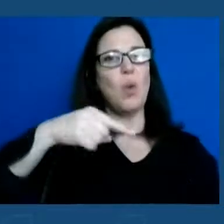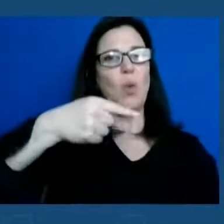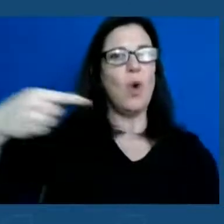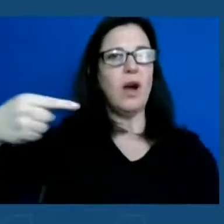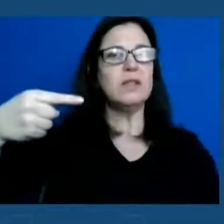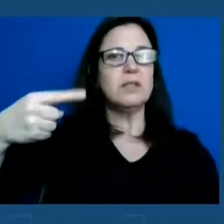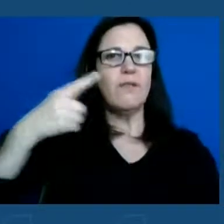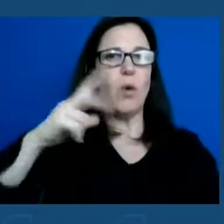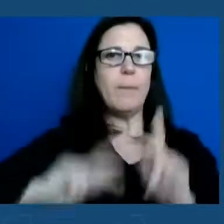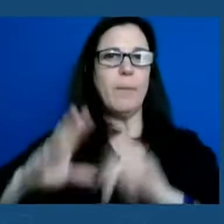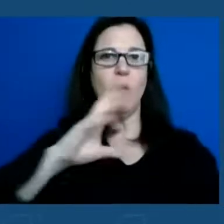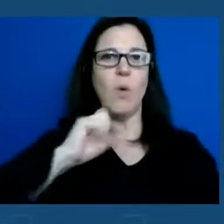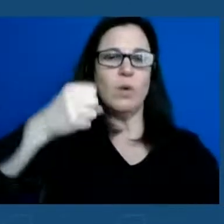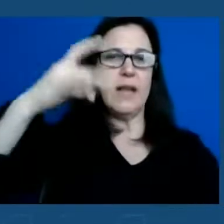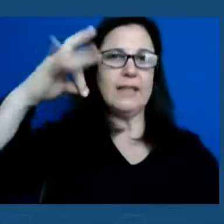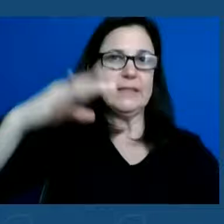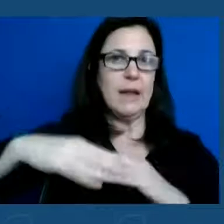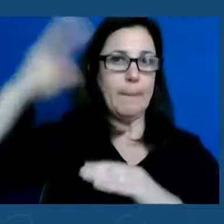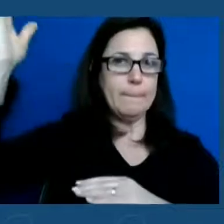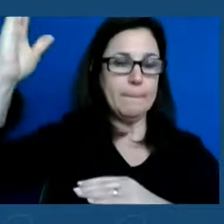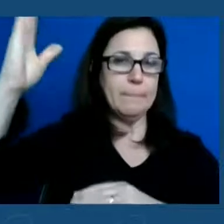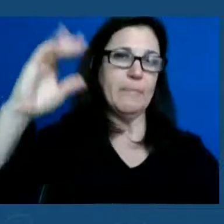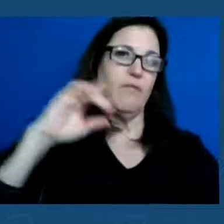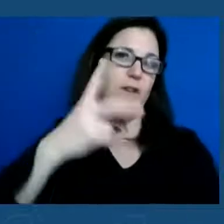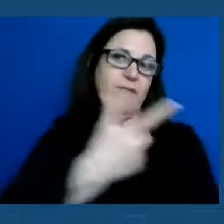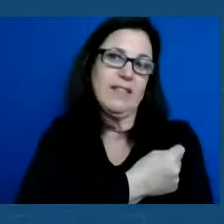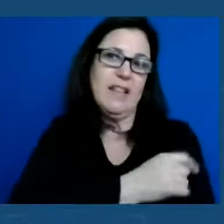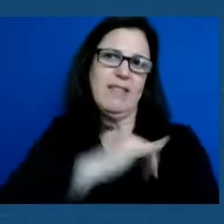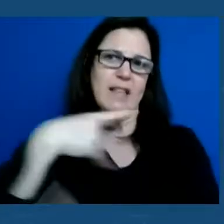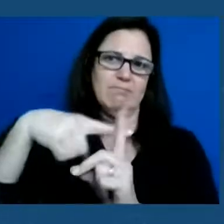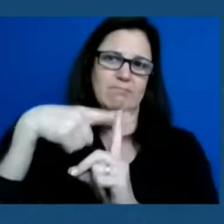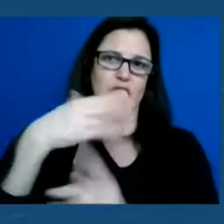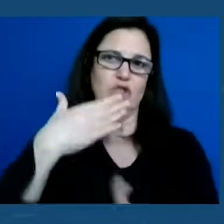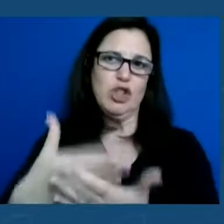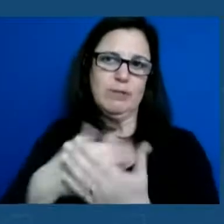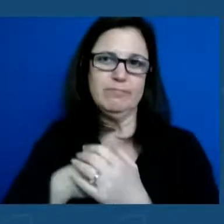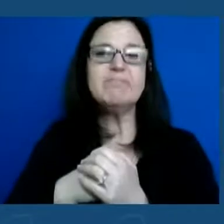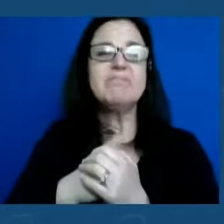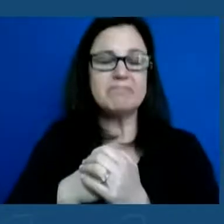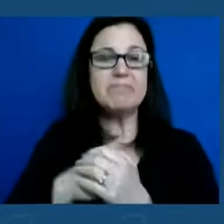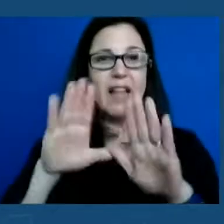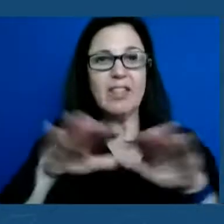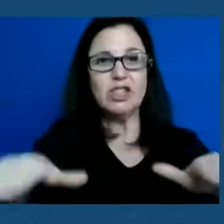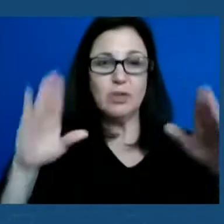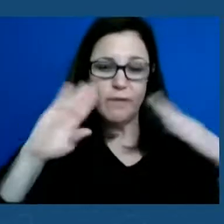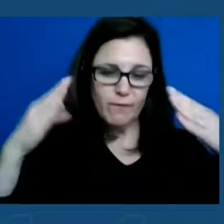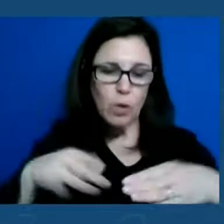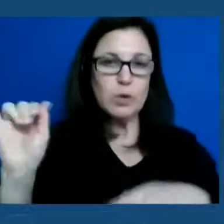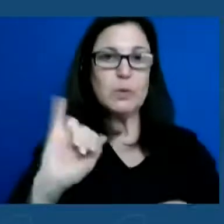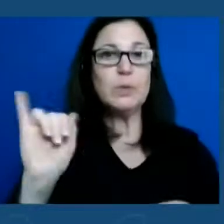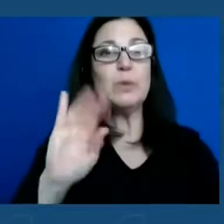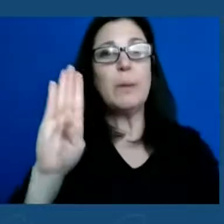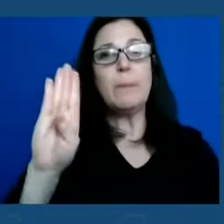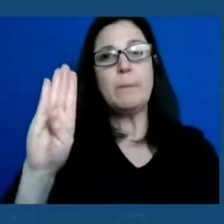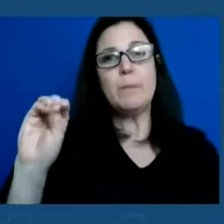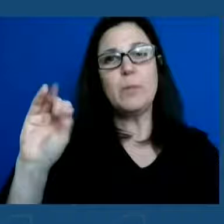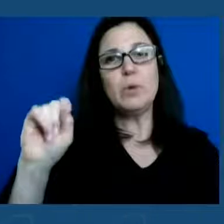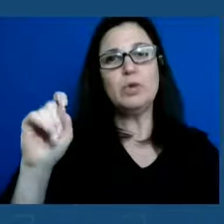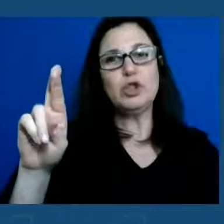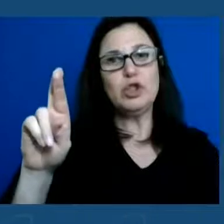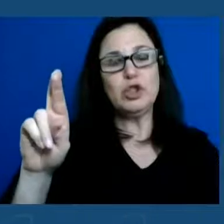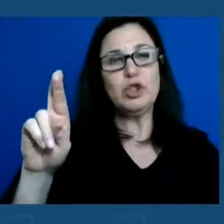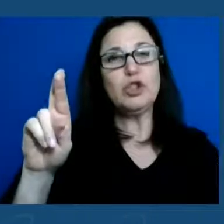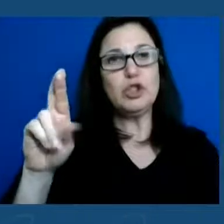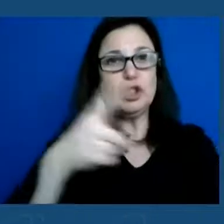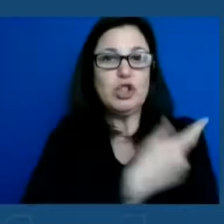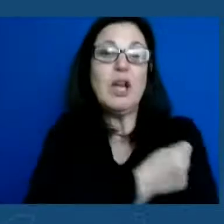people over 18 being vaccinated, which is good. That's a great accomplishment, and the children were focused on as well. Boosters, we can do better on boosters,